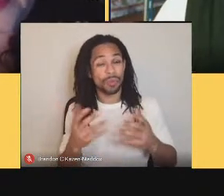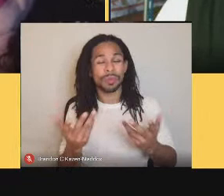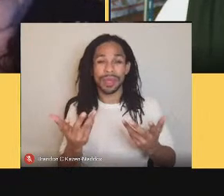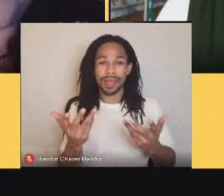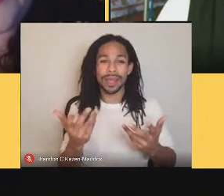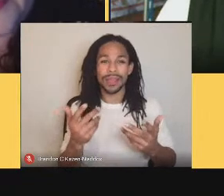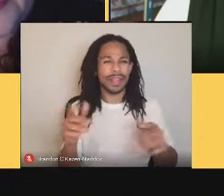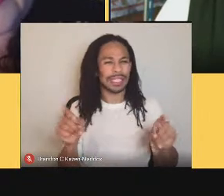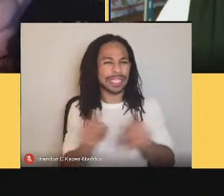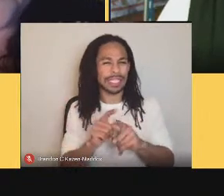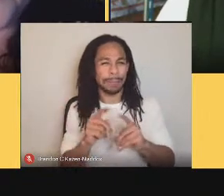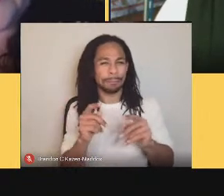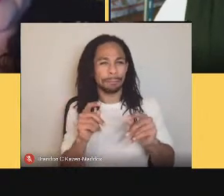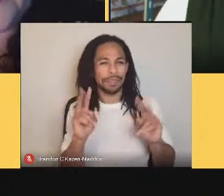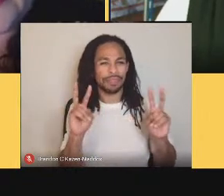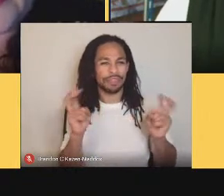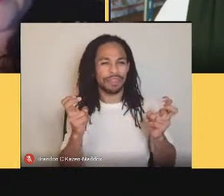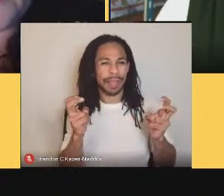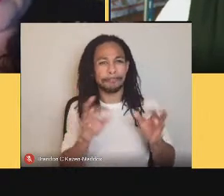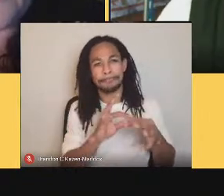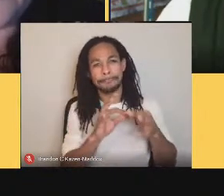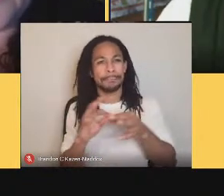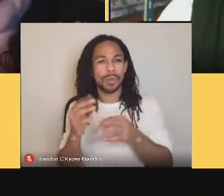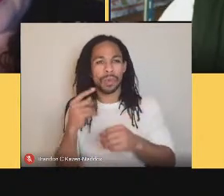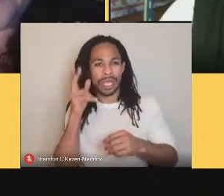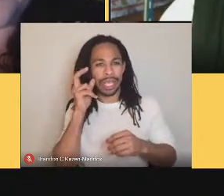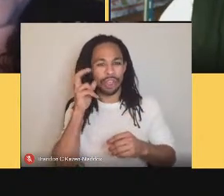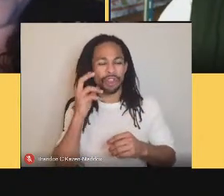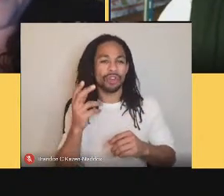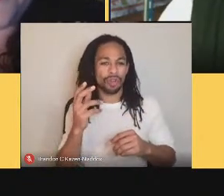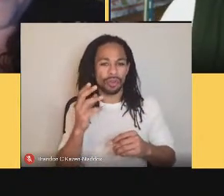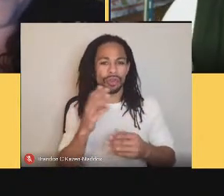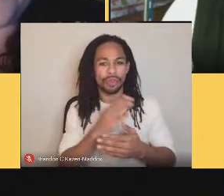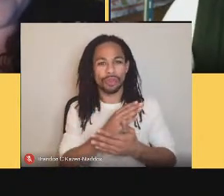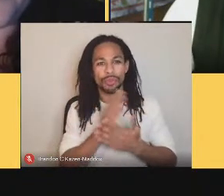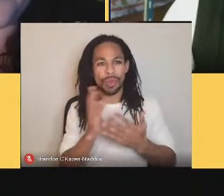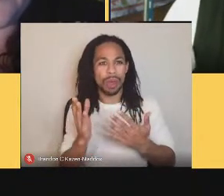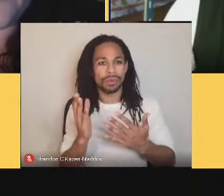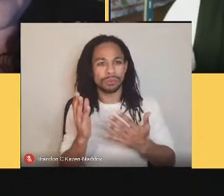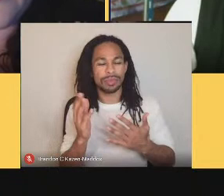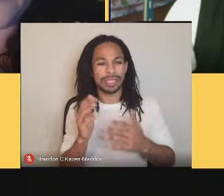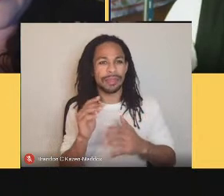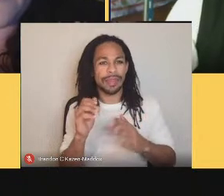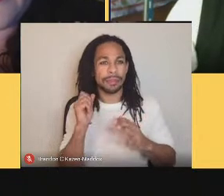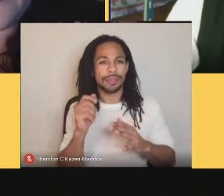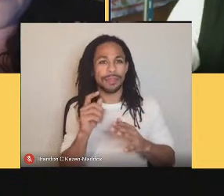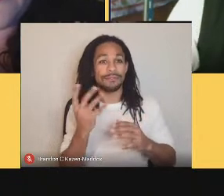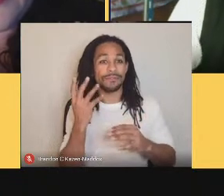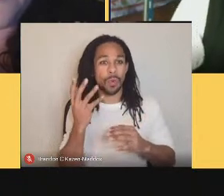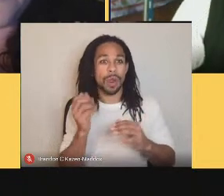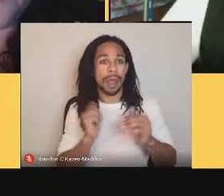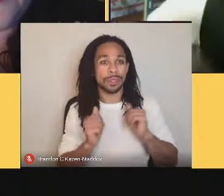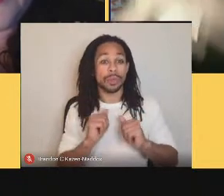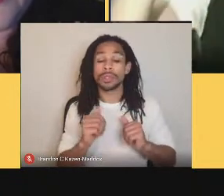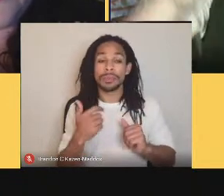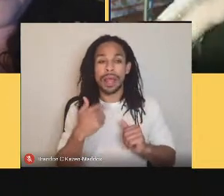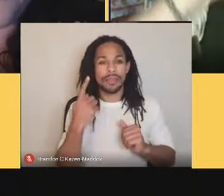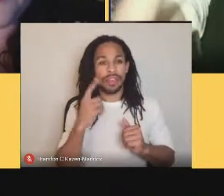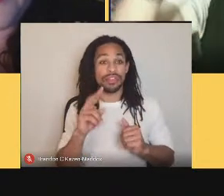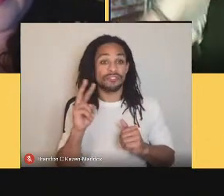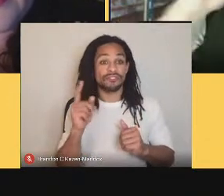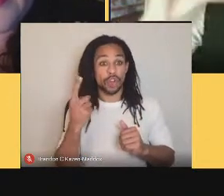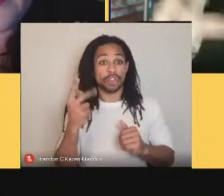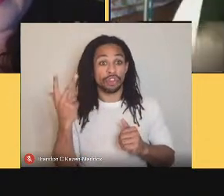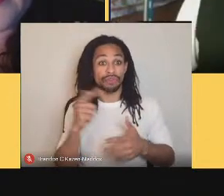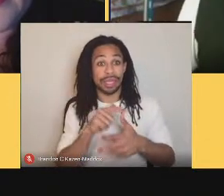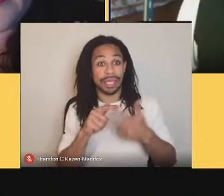through episode 1, 2, 3, I don't think we hear it in 4, but the first 3 definitely, but in fragments